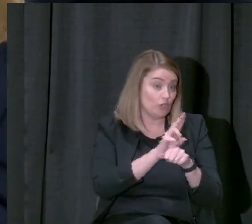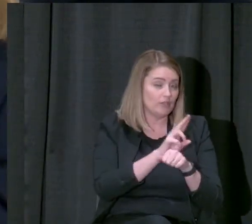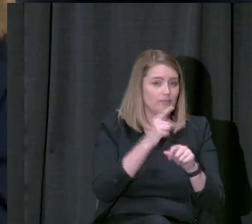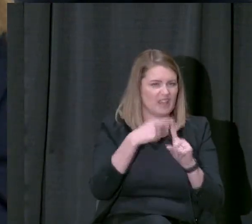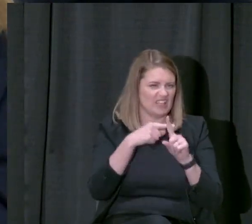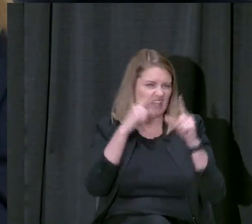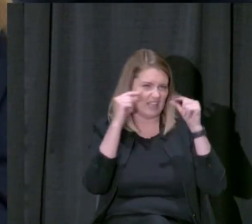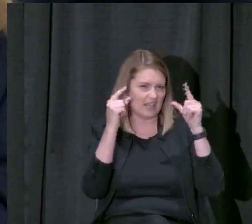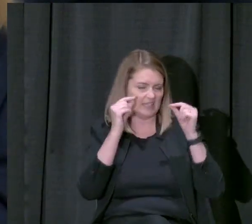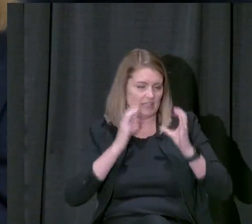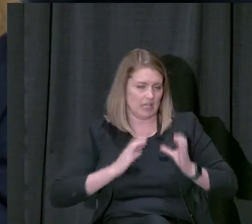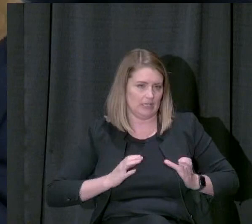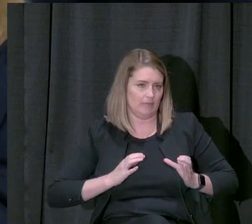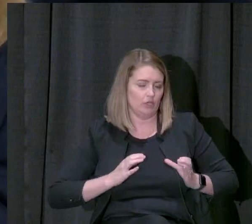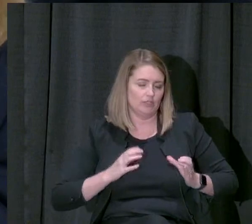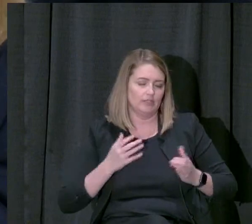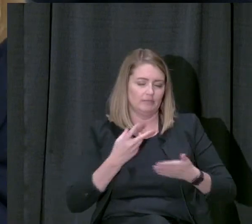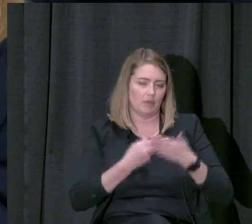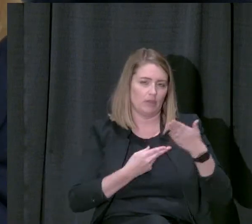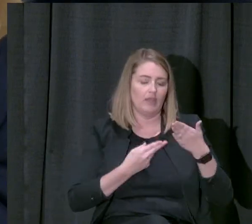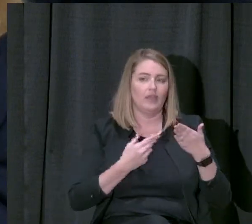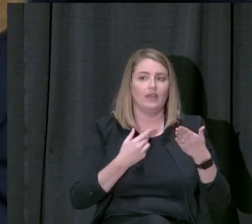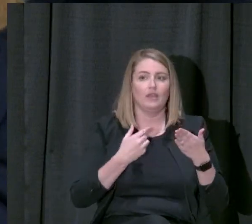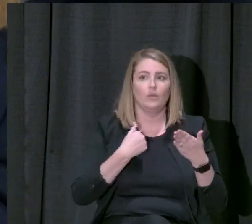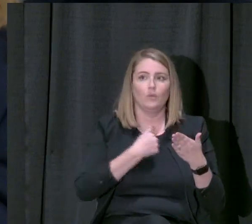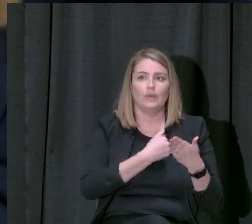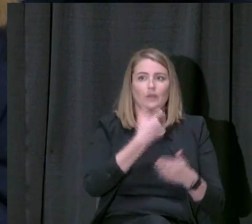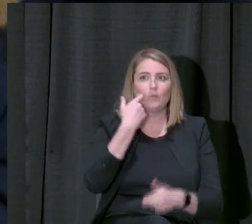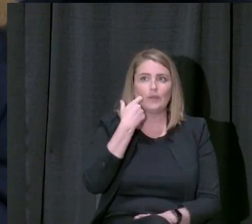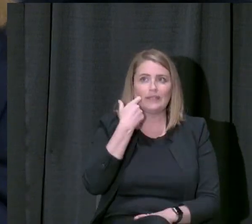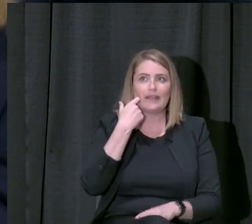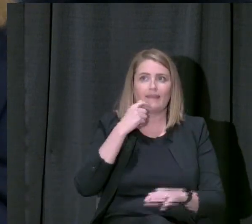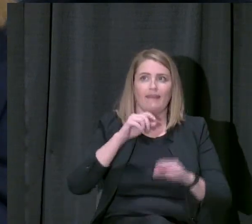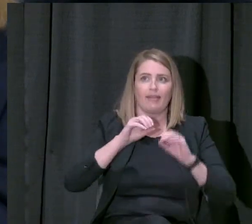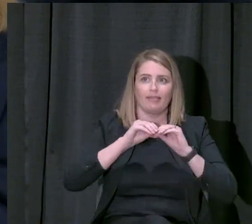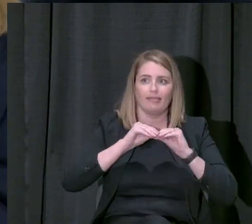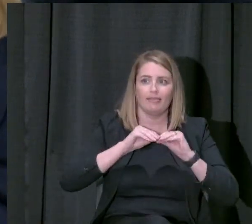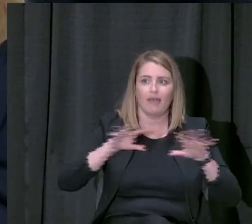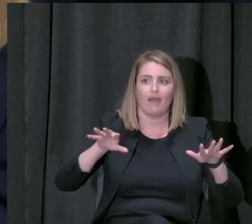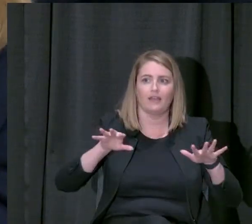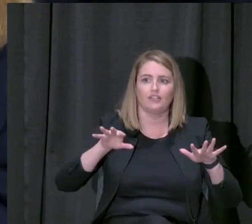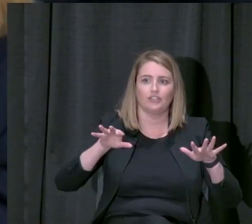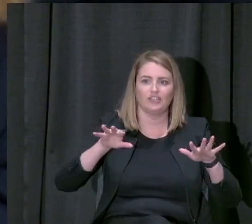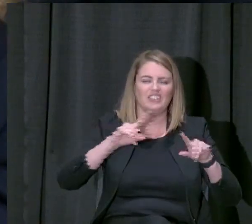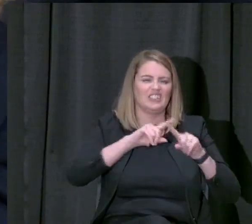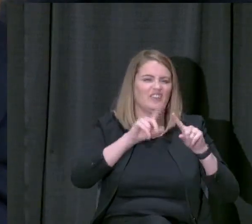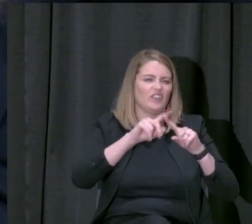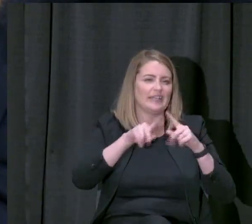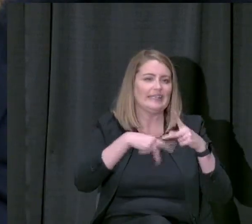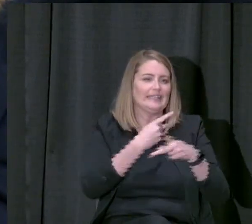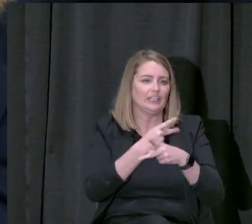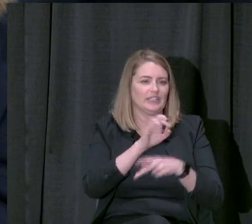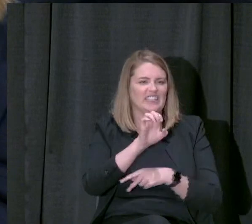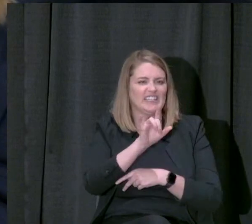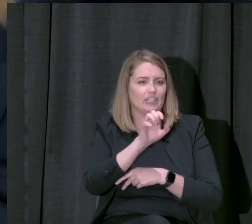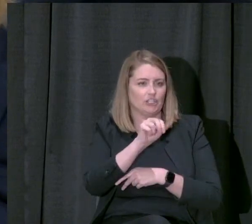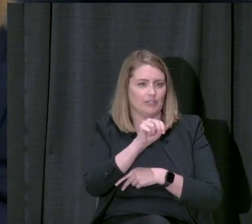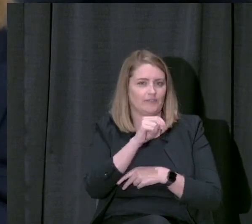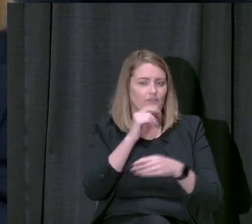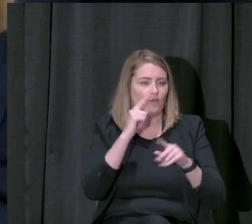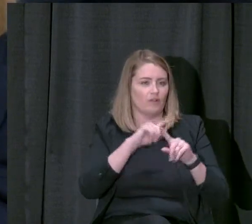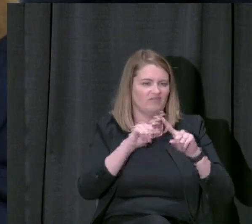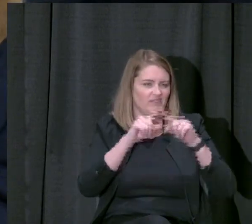Right. And we, very recently launched various editions of the glasses